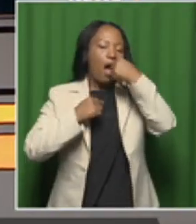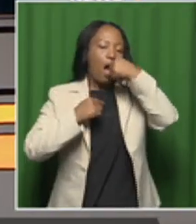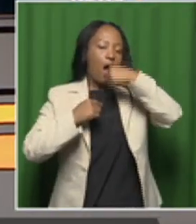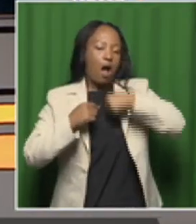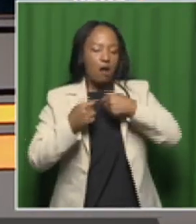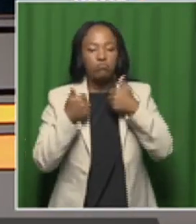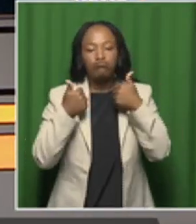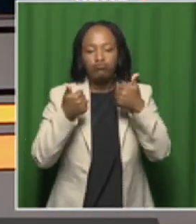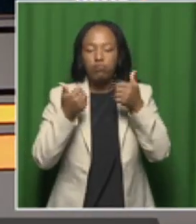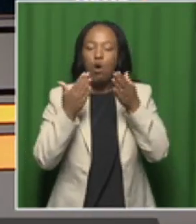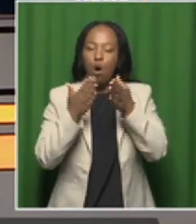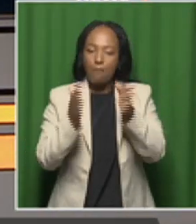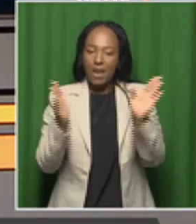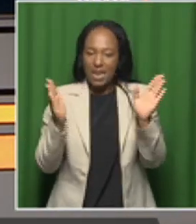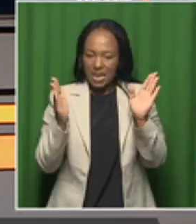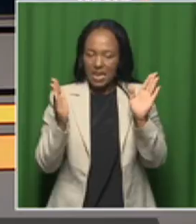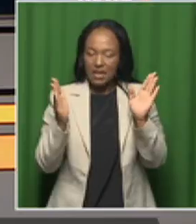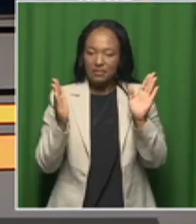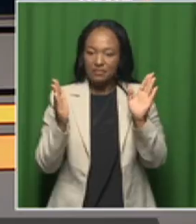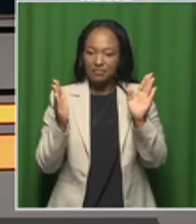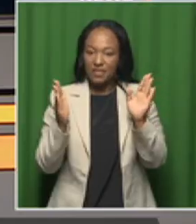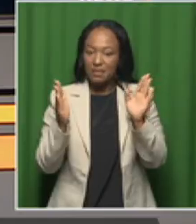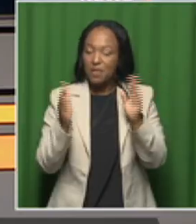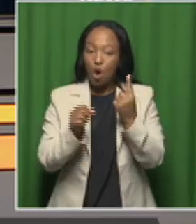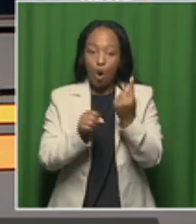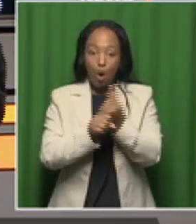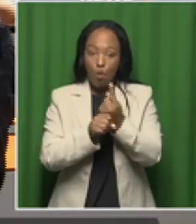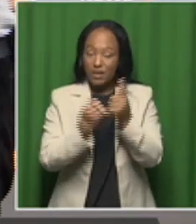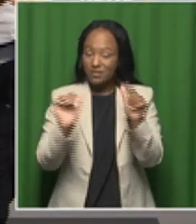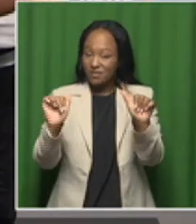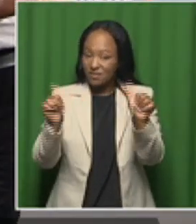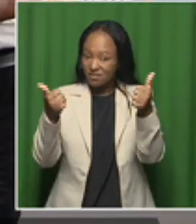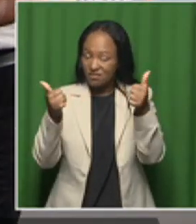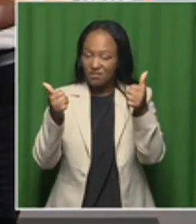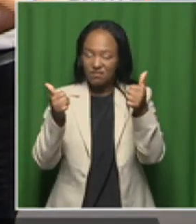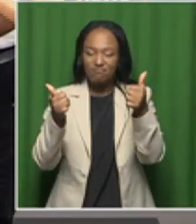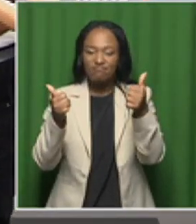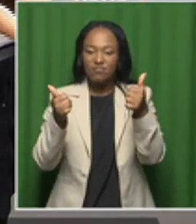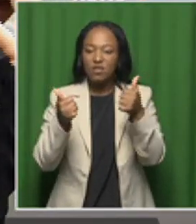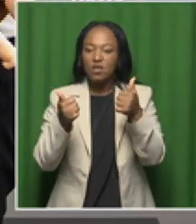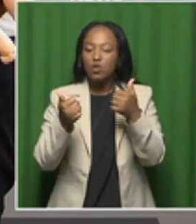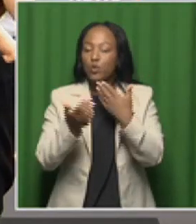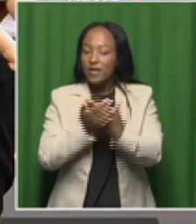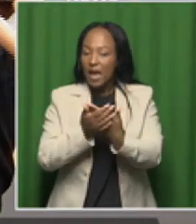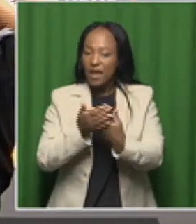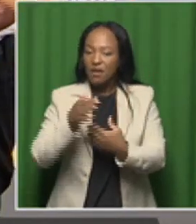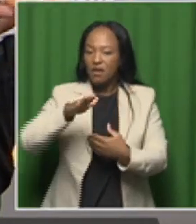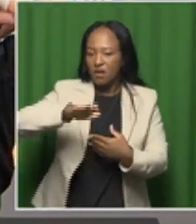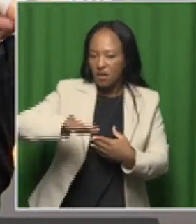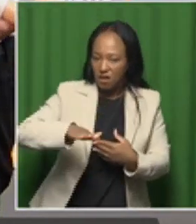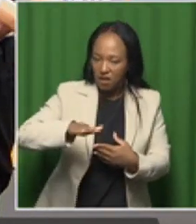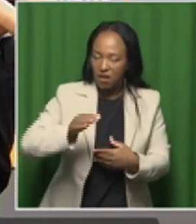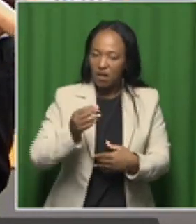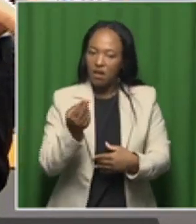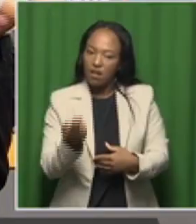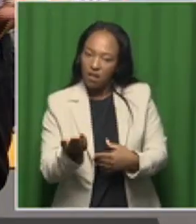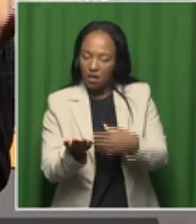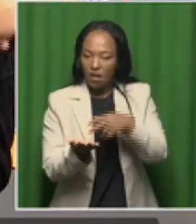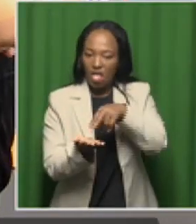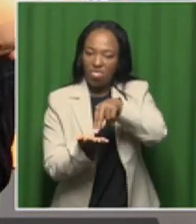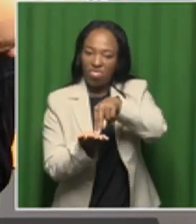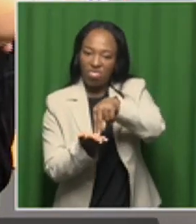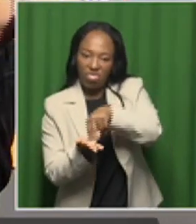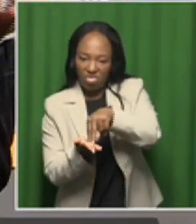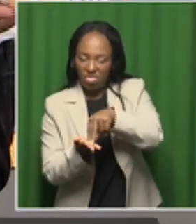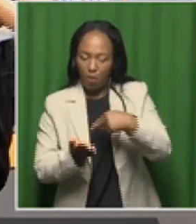But now, remember, it's not always going to be successful. Yeah. Sometimes we can do this and still nothing happens.